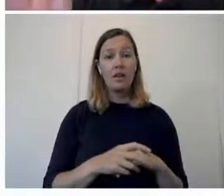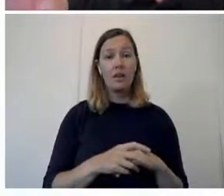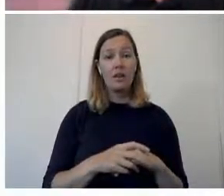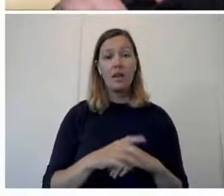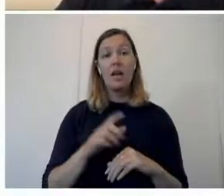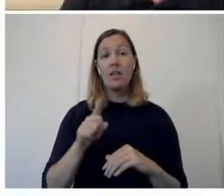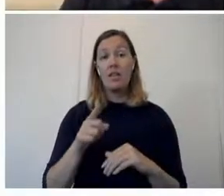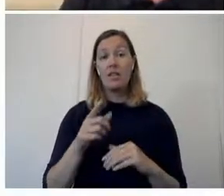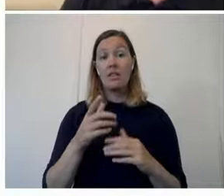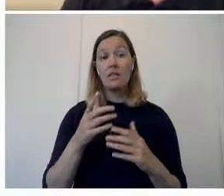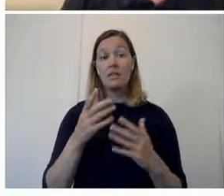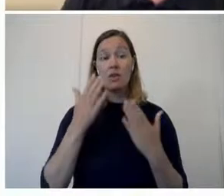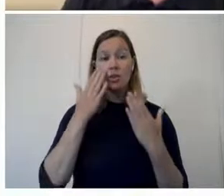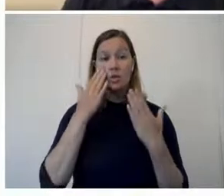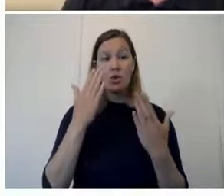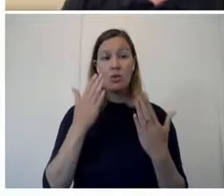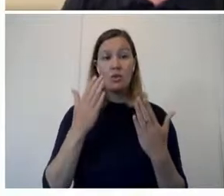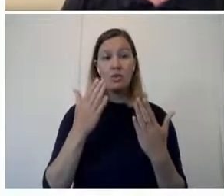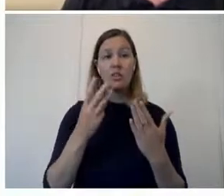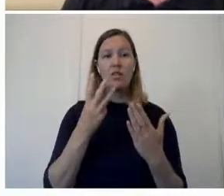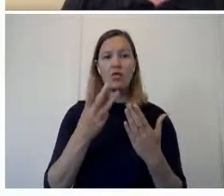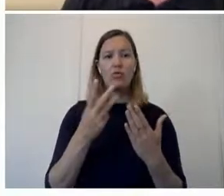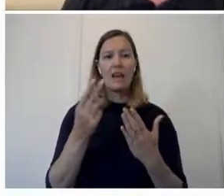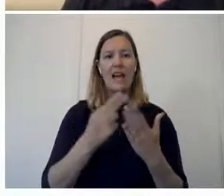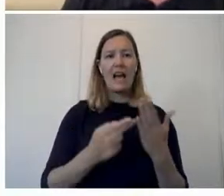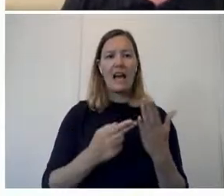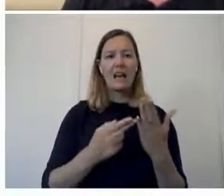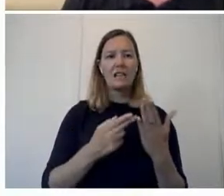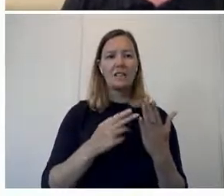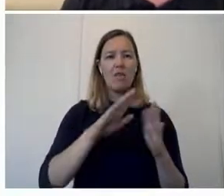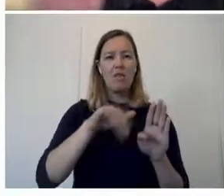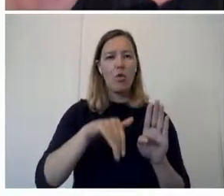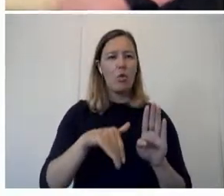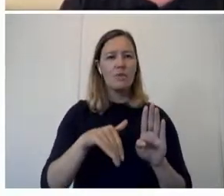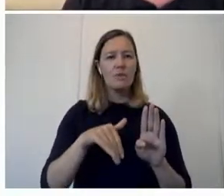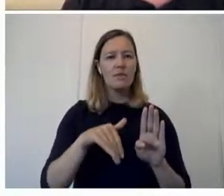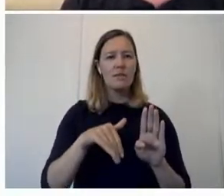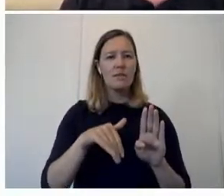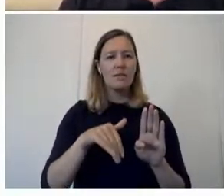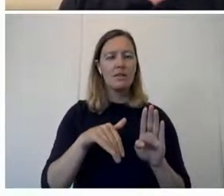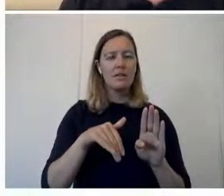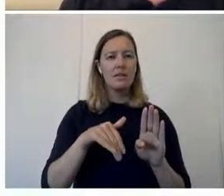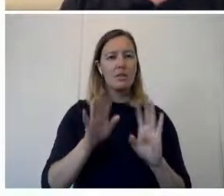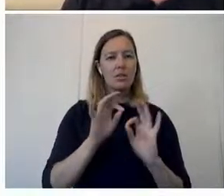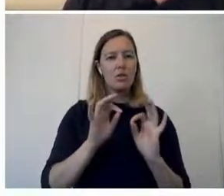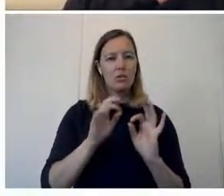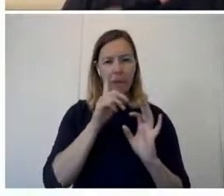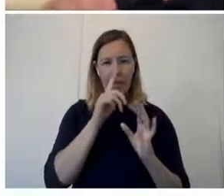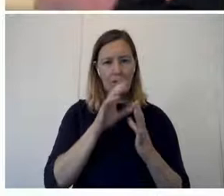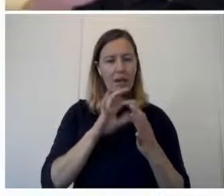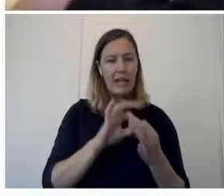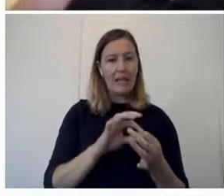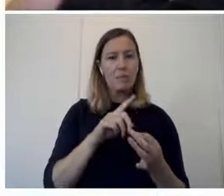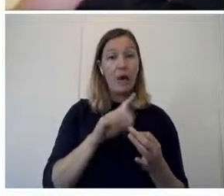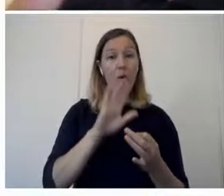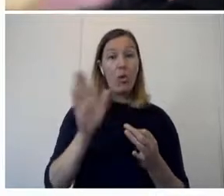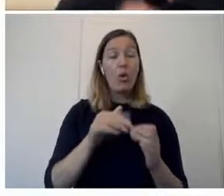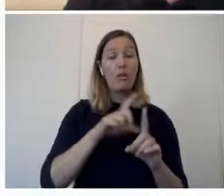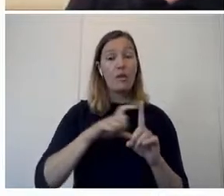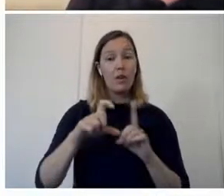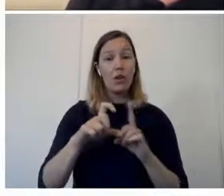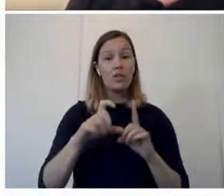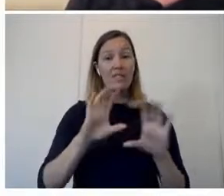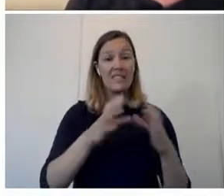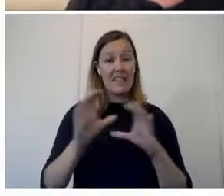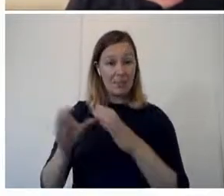from those three art forms that are still not engaging three culture segments not engaging, all of those culture segments are doing. You